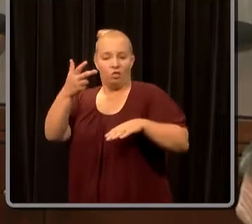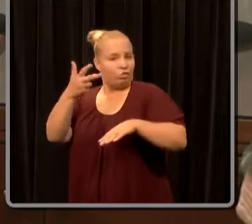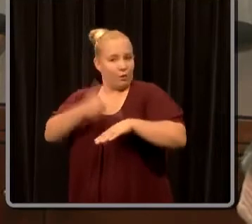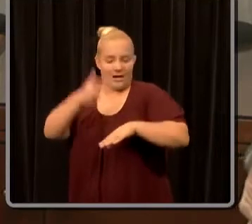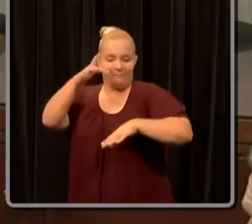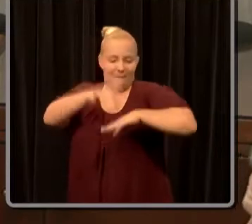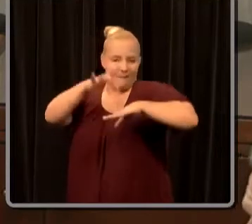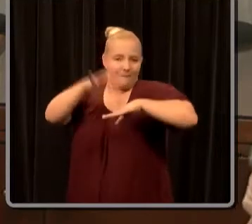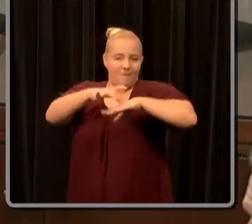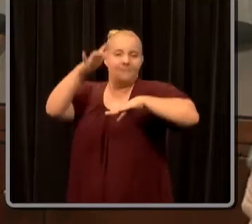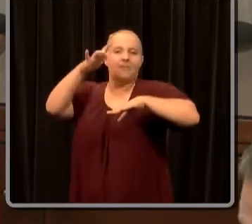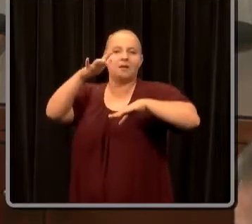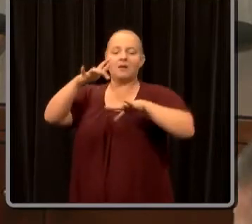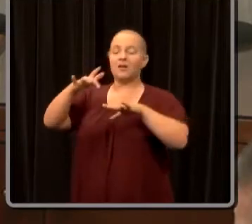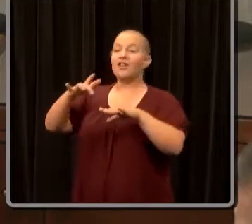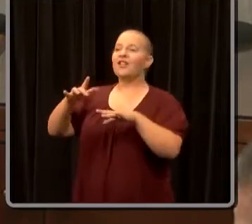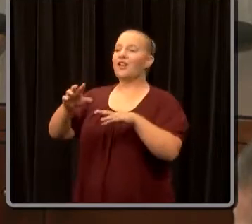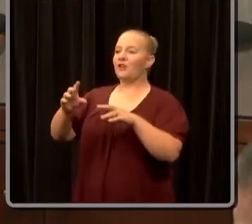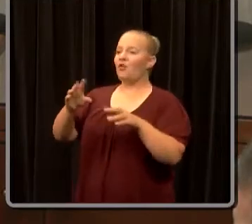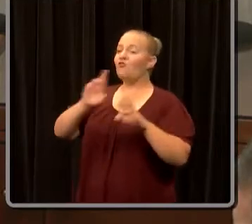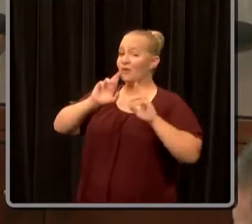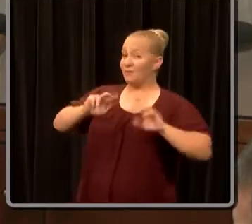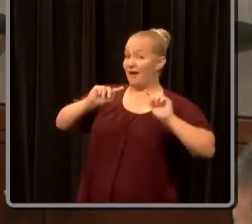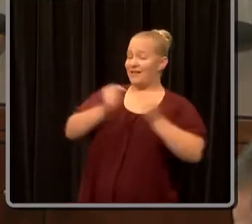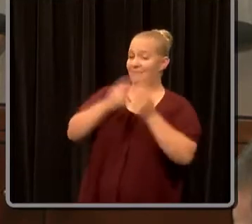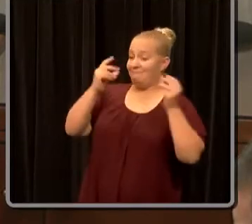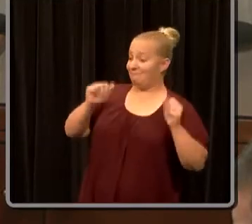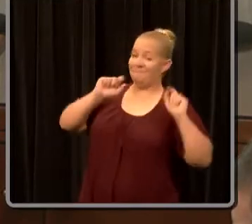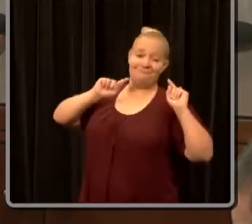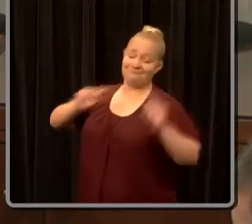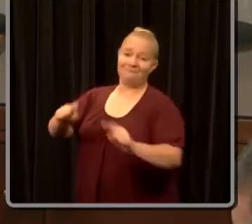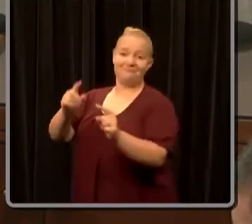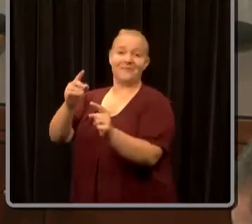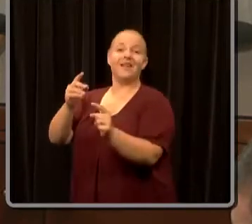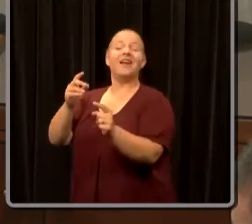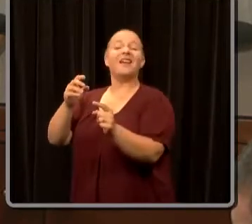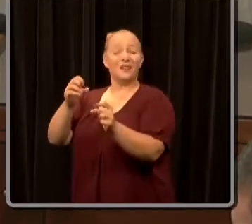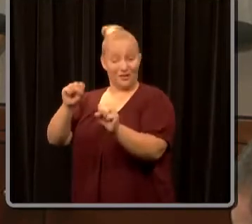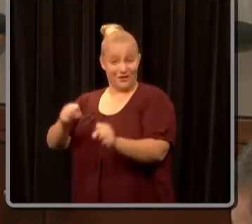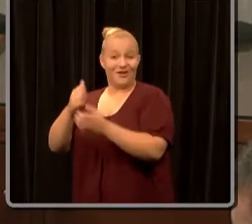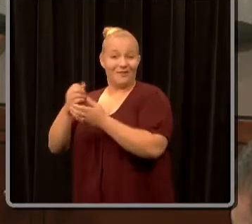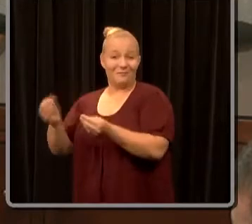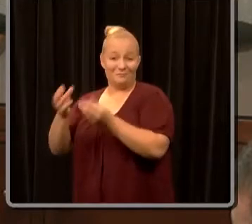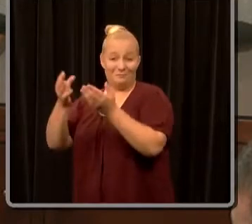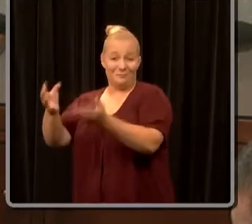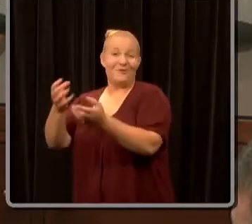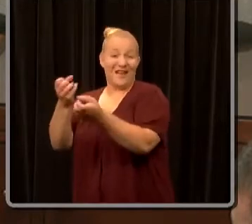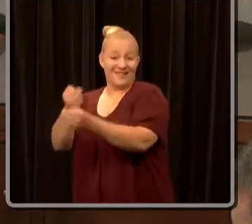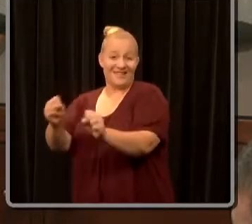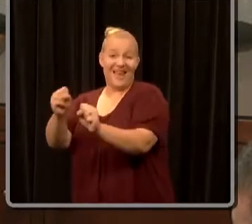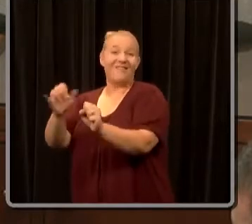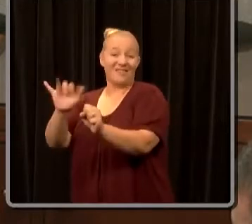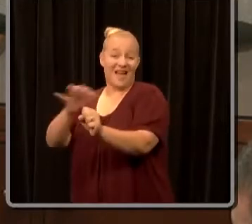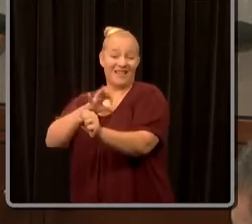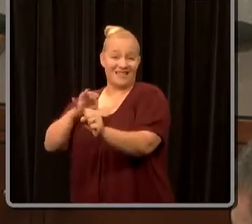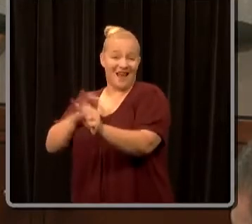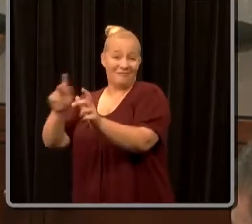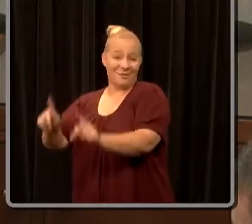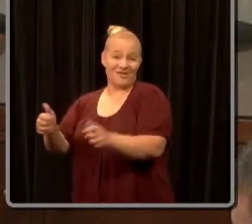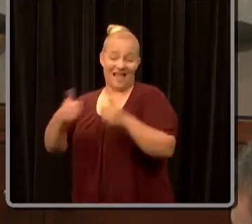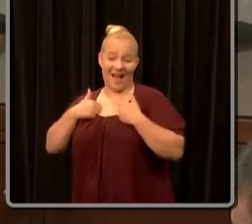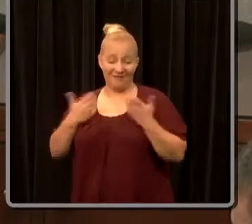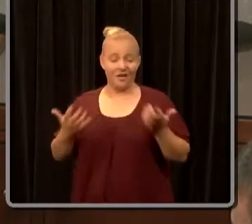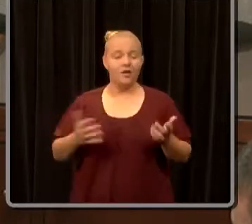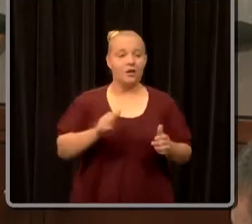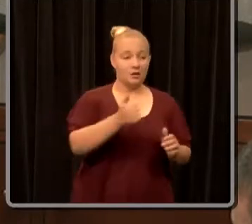times, and it alerted the response team. They got out there and were able to get an AED out there and save the staff member's life. There